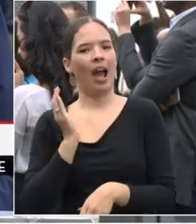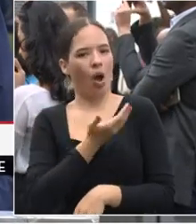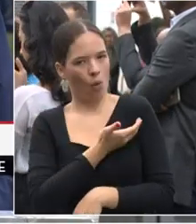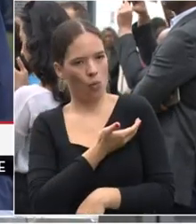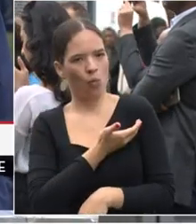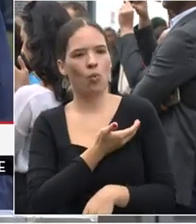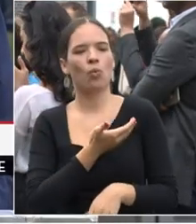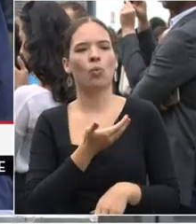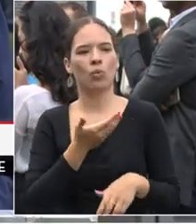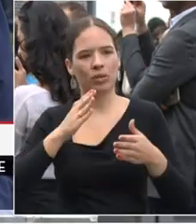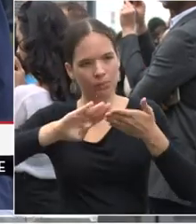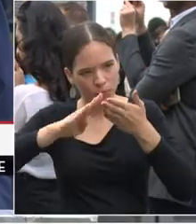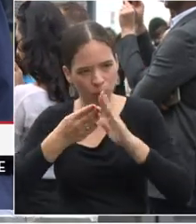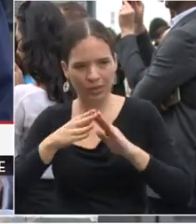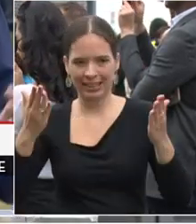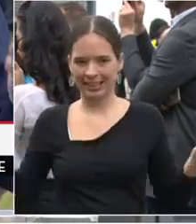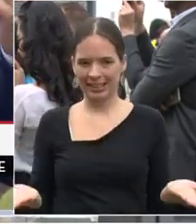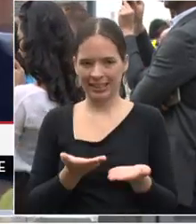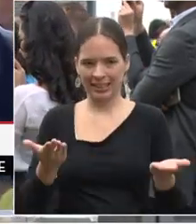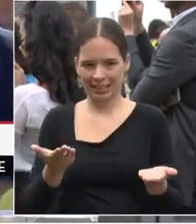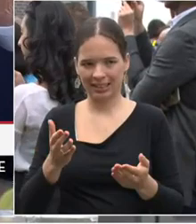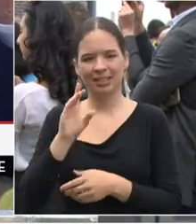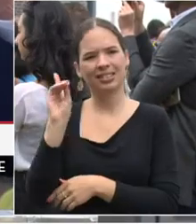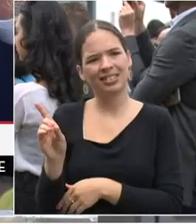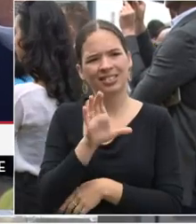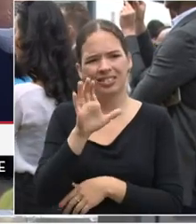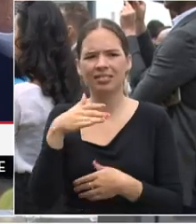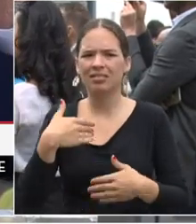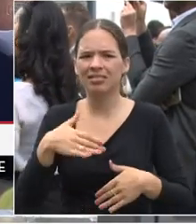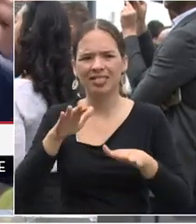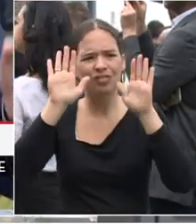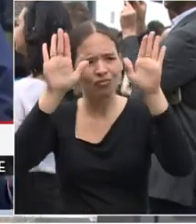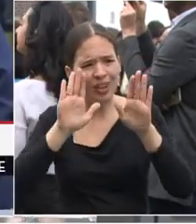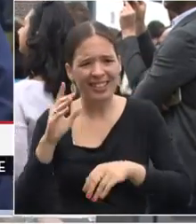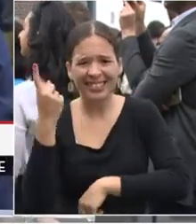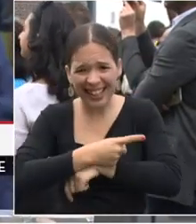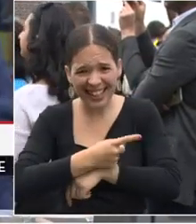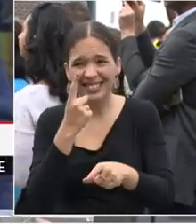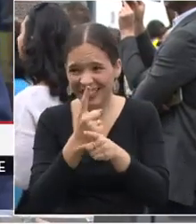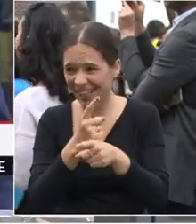Lidl here in the District of Columbia. Isn't that a great day right here in the District of Columbia?